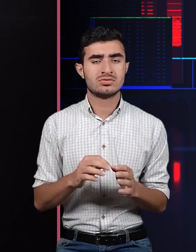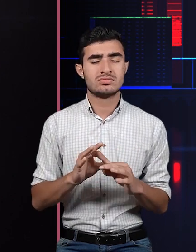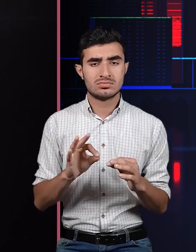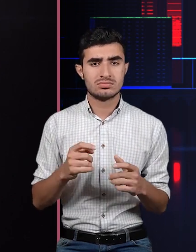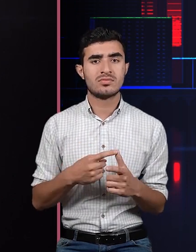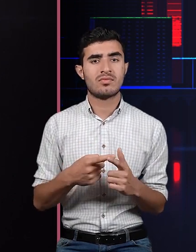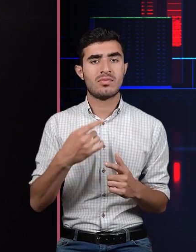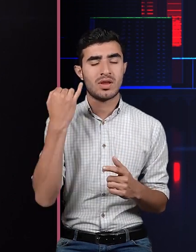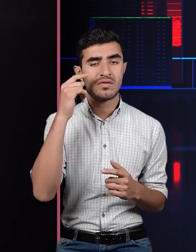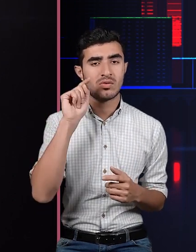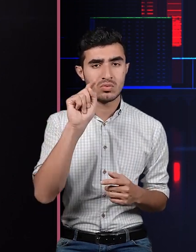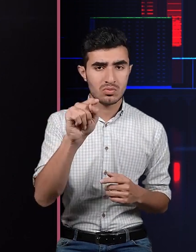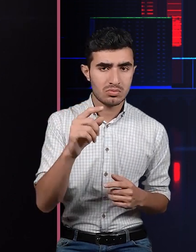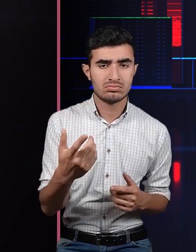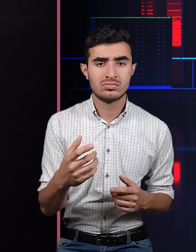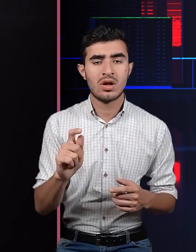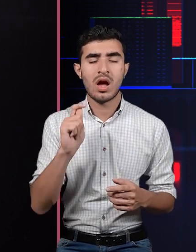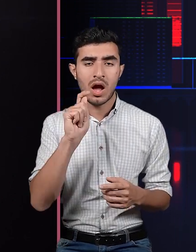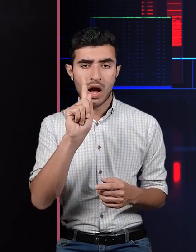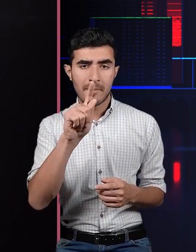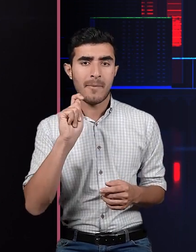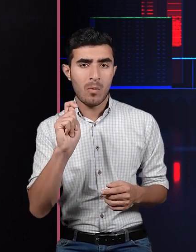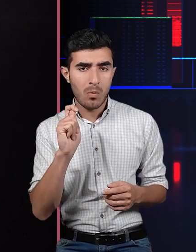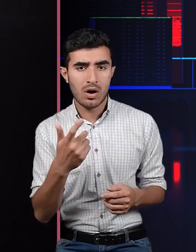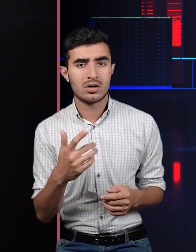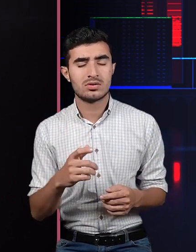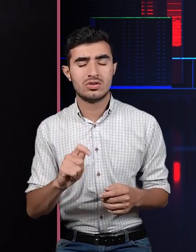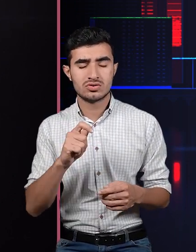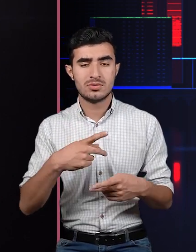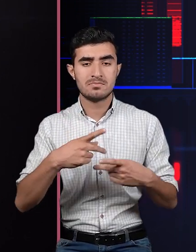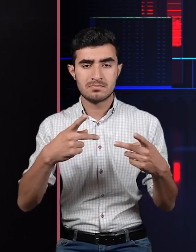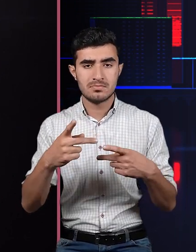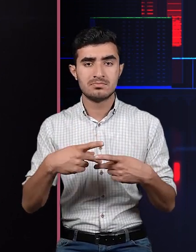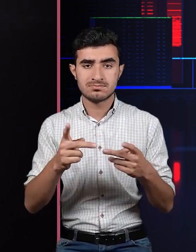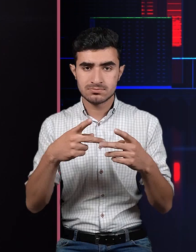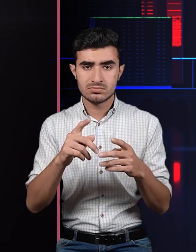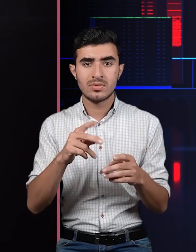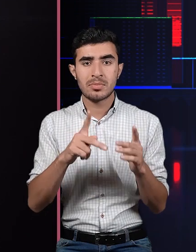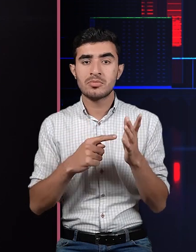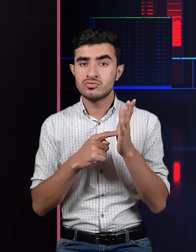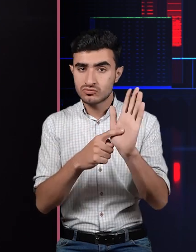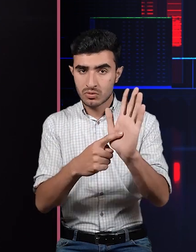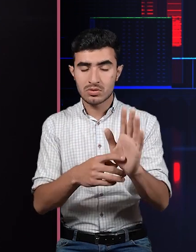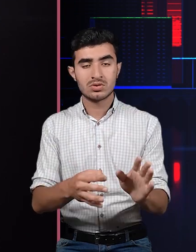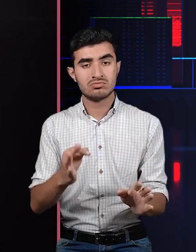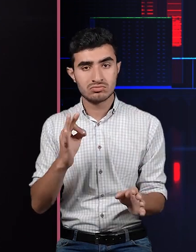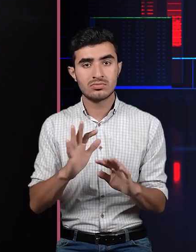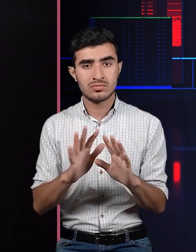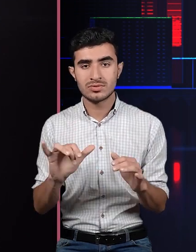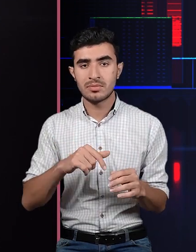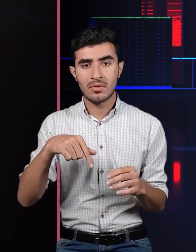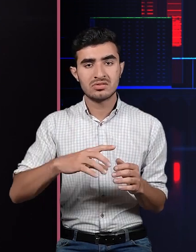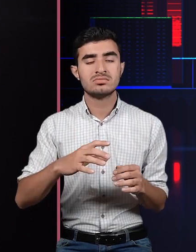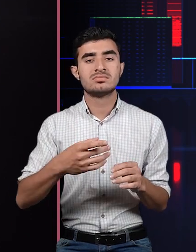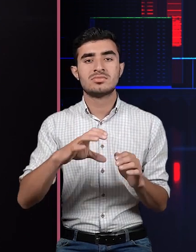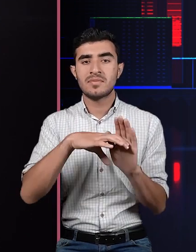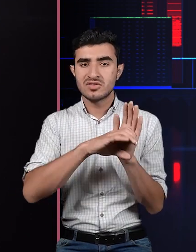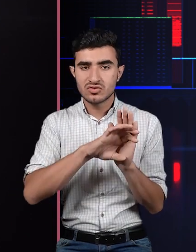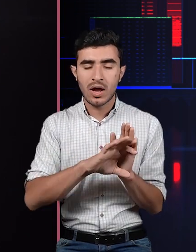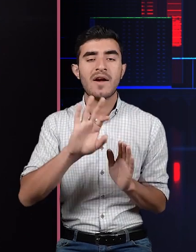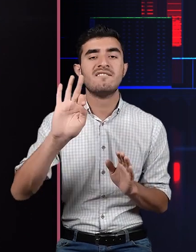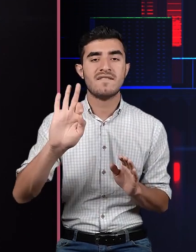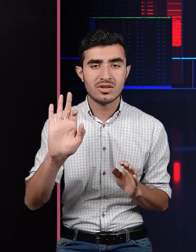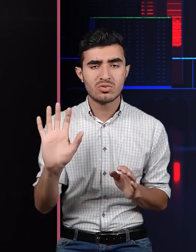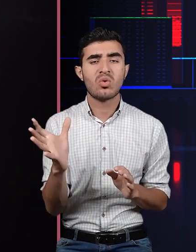karo, aap practice karo, aur agar aap apne kaam ko acche se market karo, you ab itne platforms aa gaye,